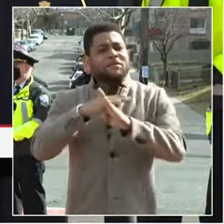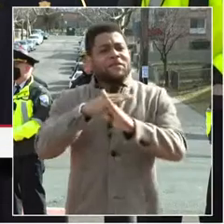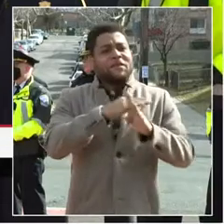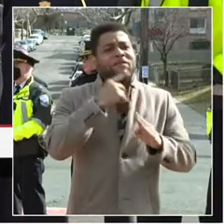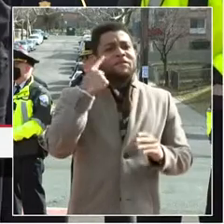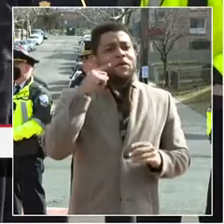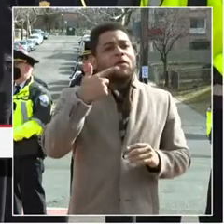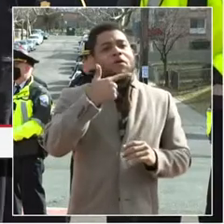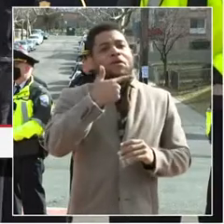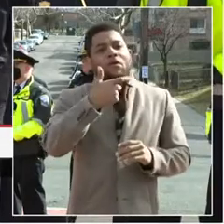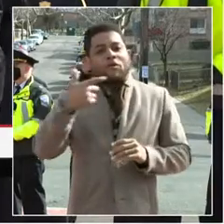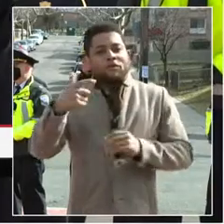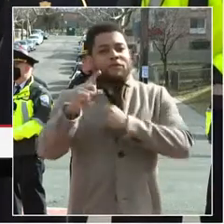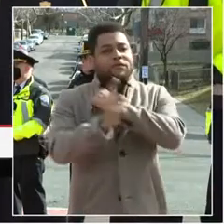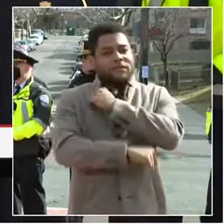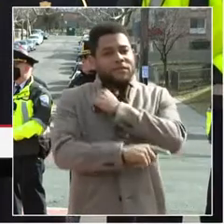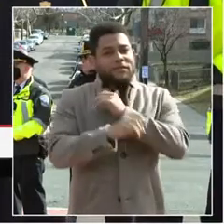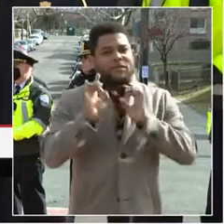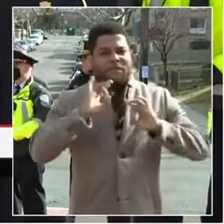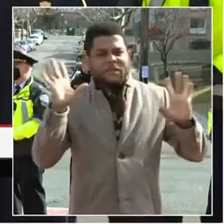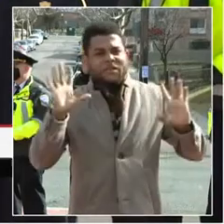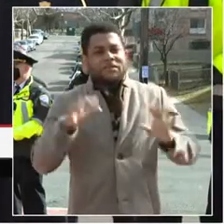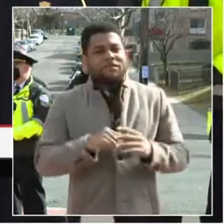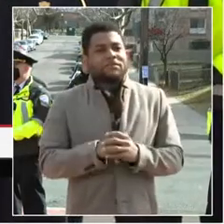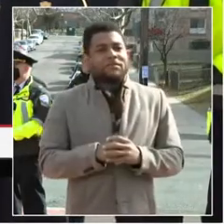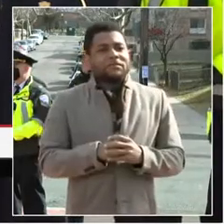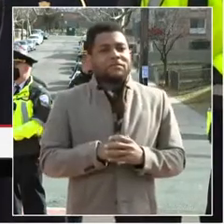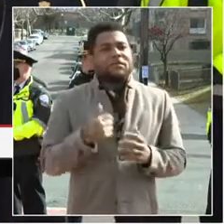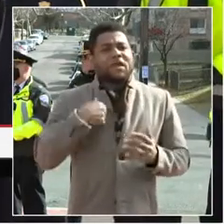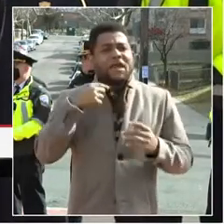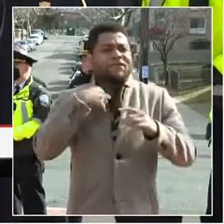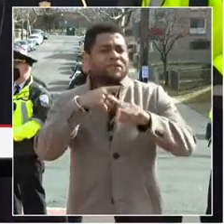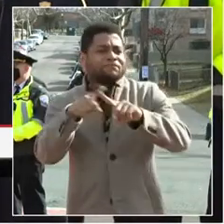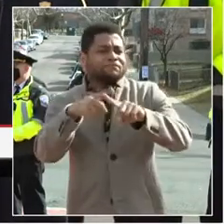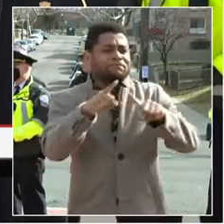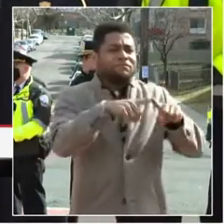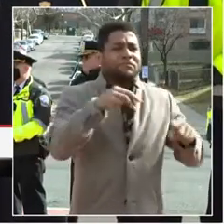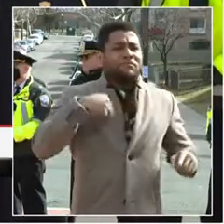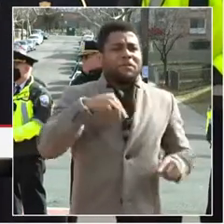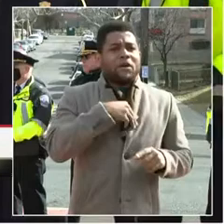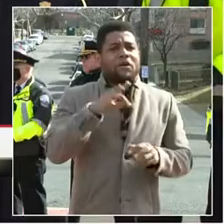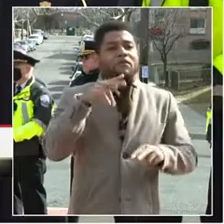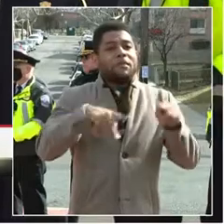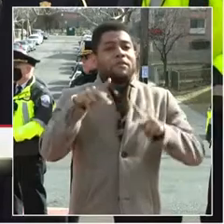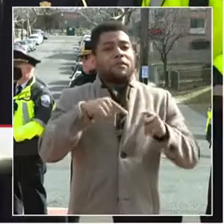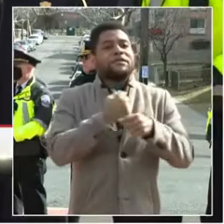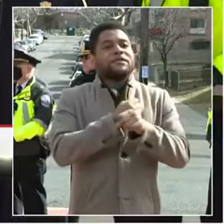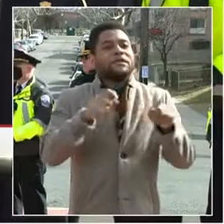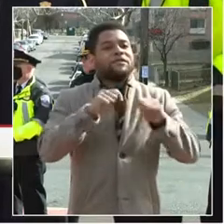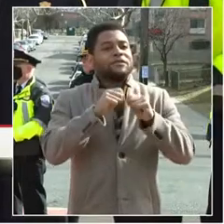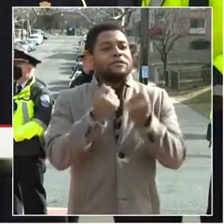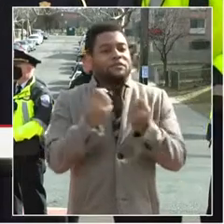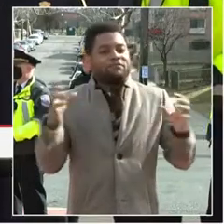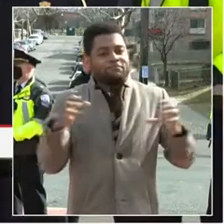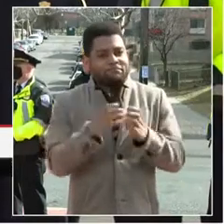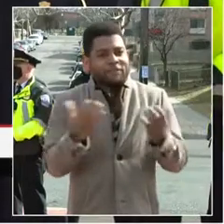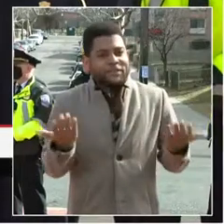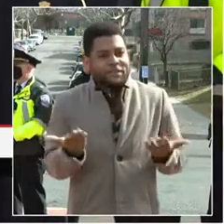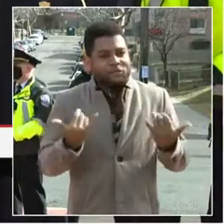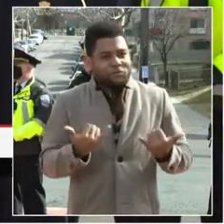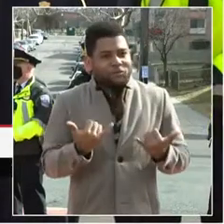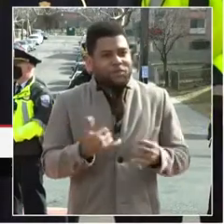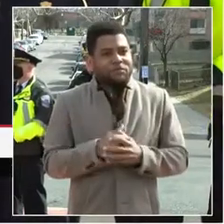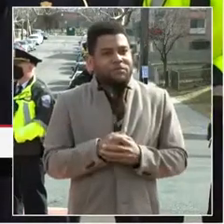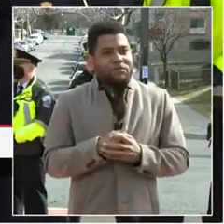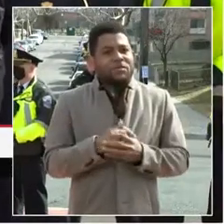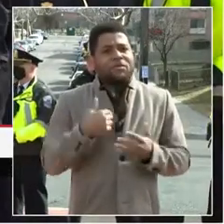director, and various members of our public safety team. You've heard me say, and